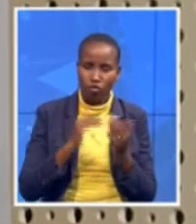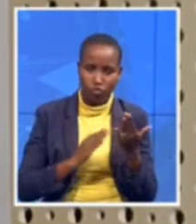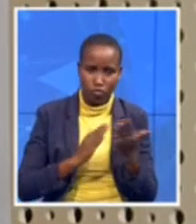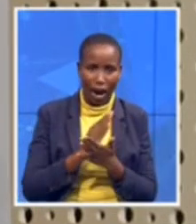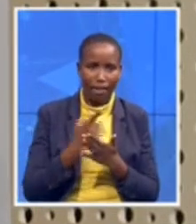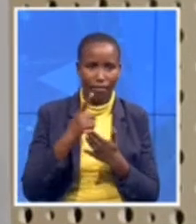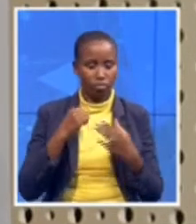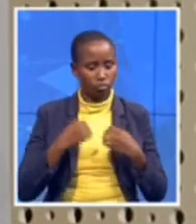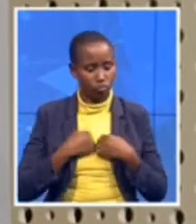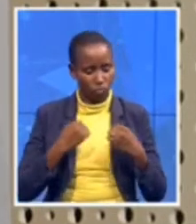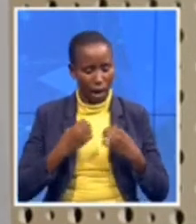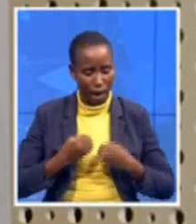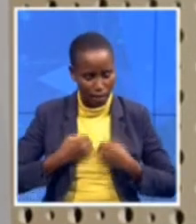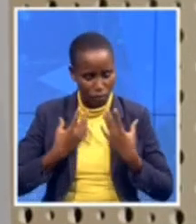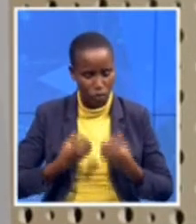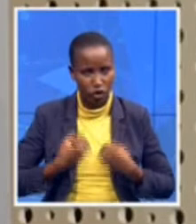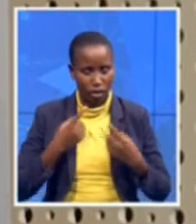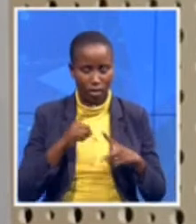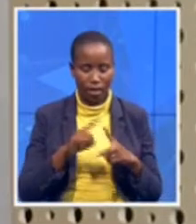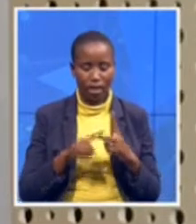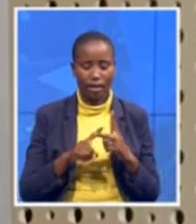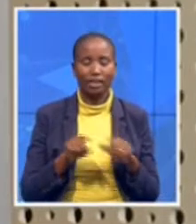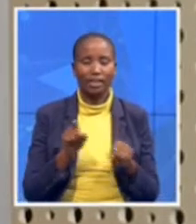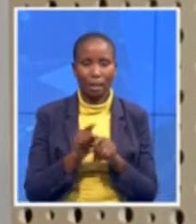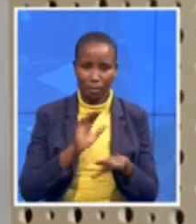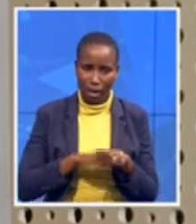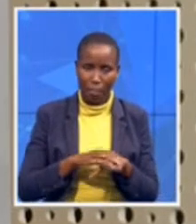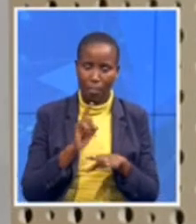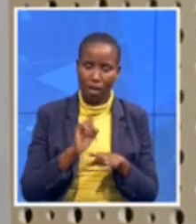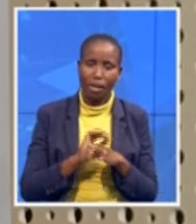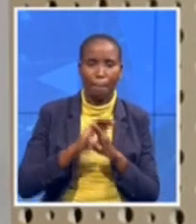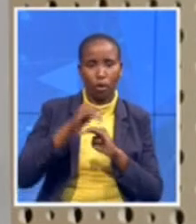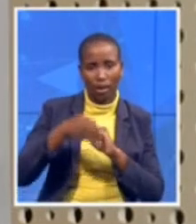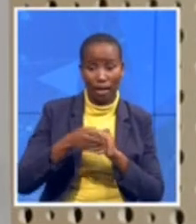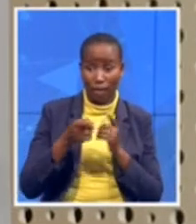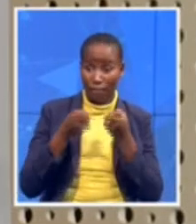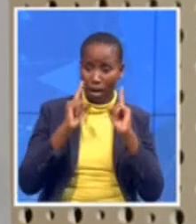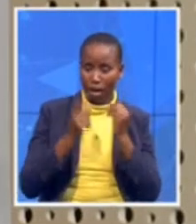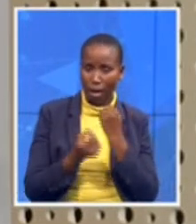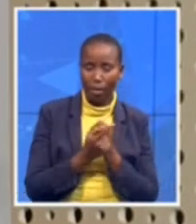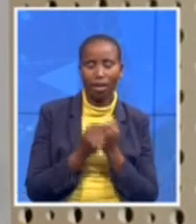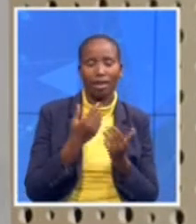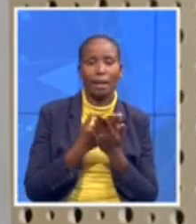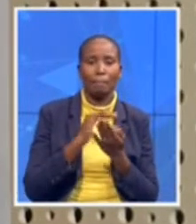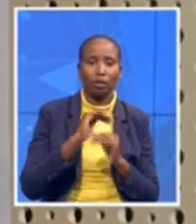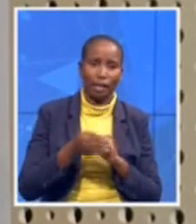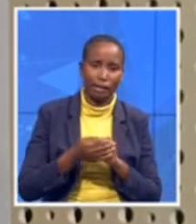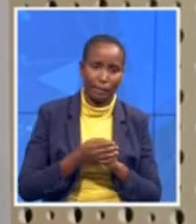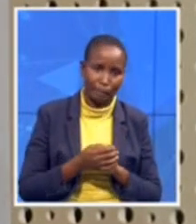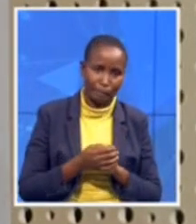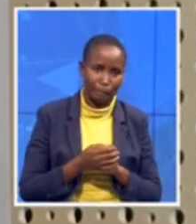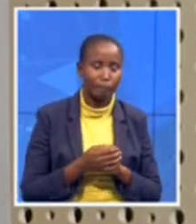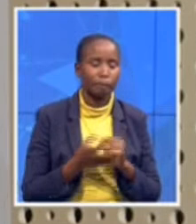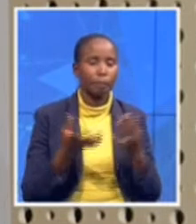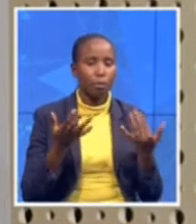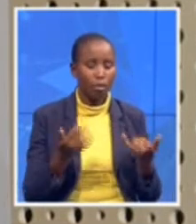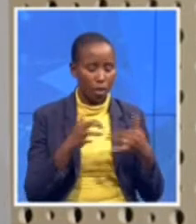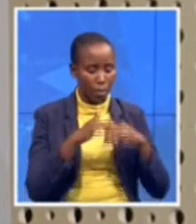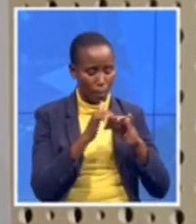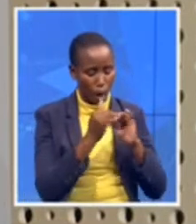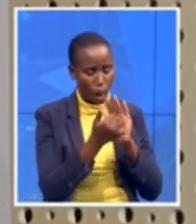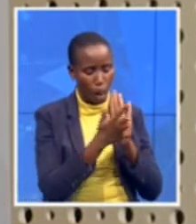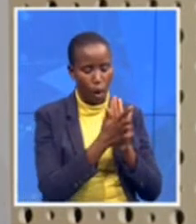protect against harm. So we are aligned to bring the law in to advance and align with